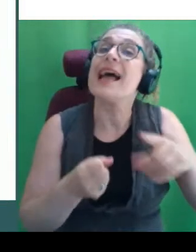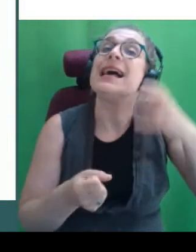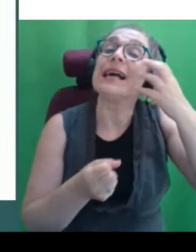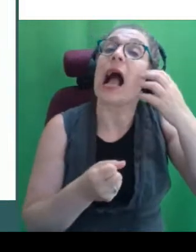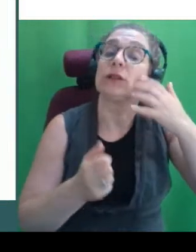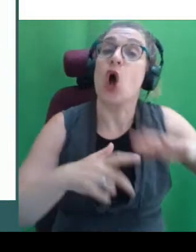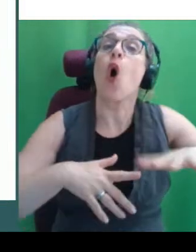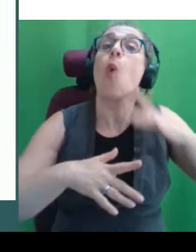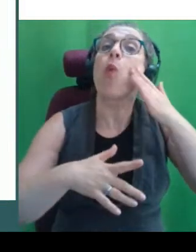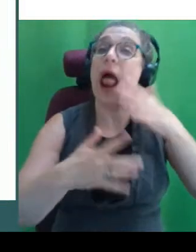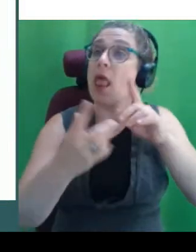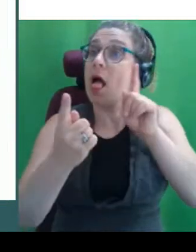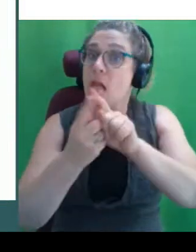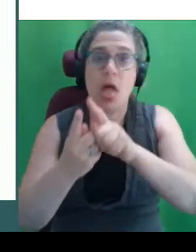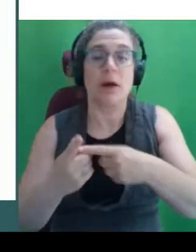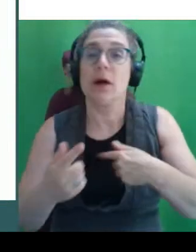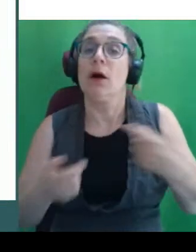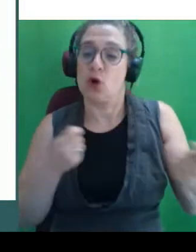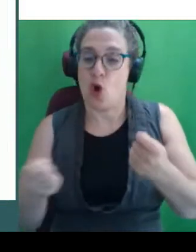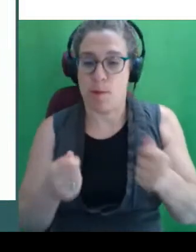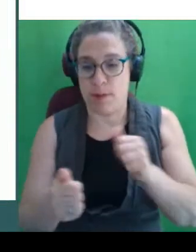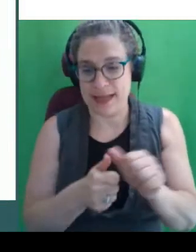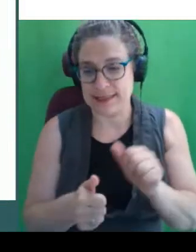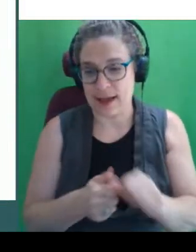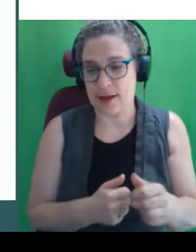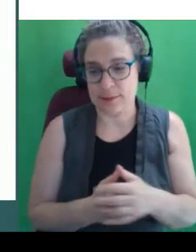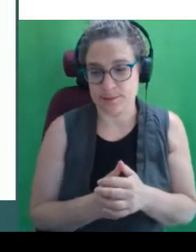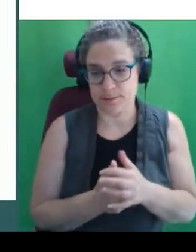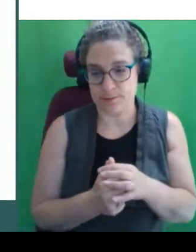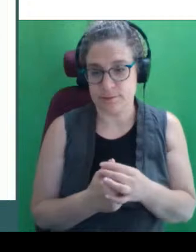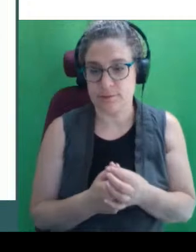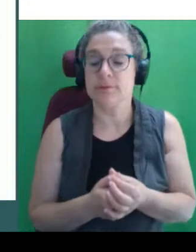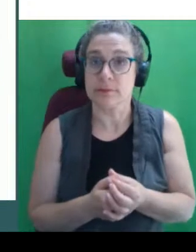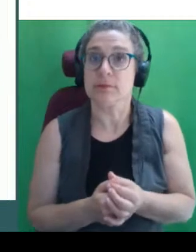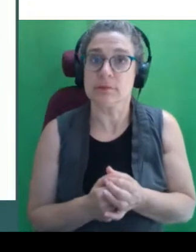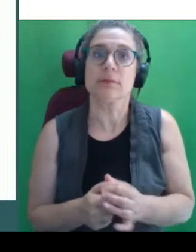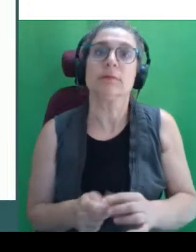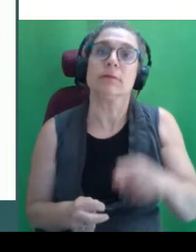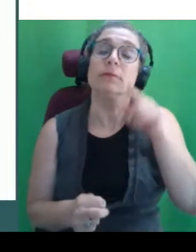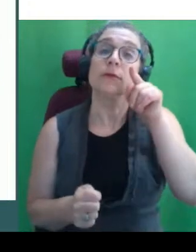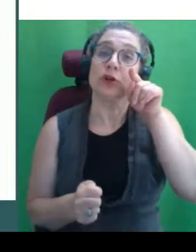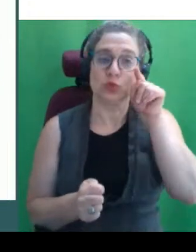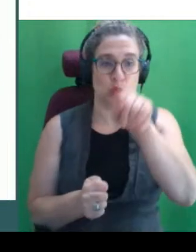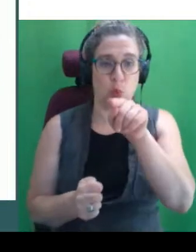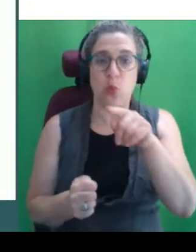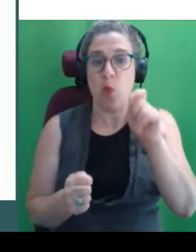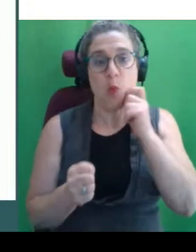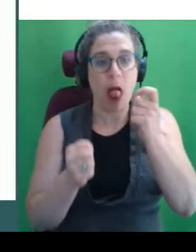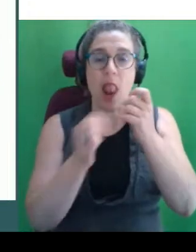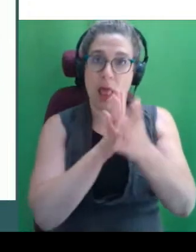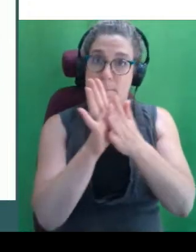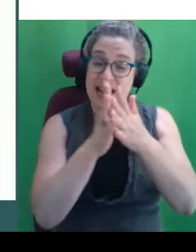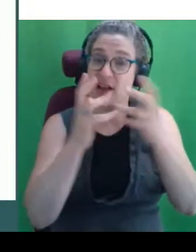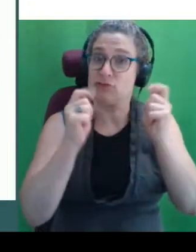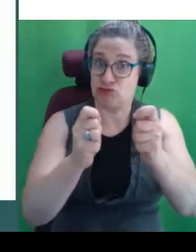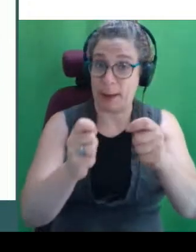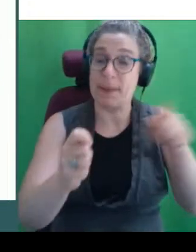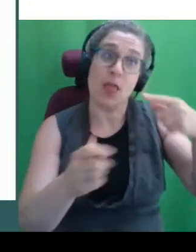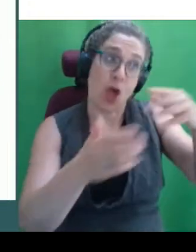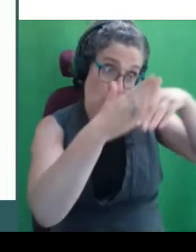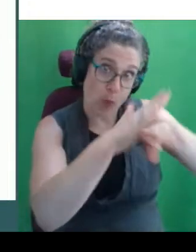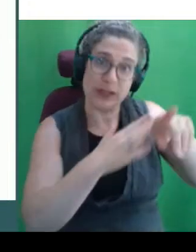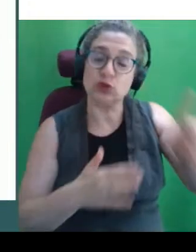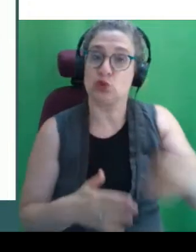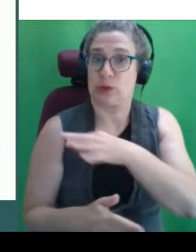allergen. So typically patients go to an immunology or an allergy clinic and they will have a complete